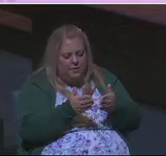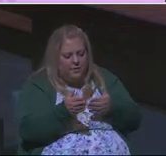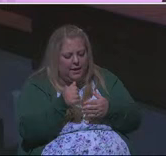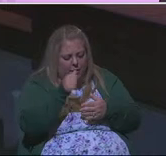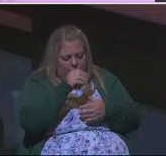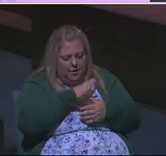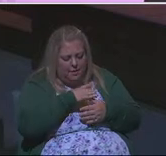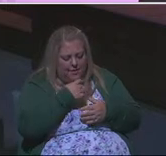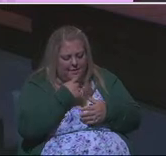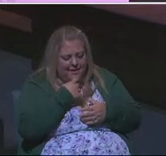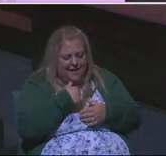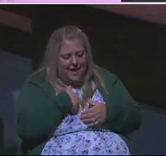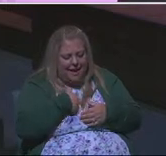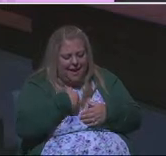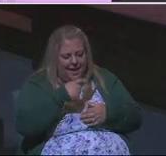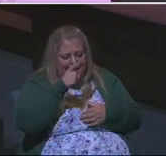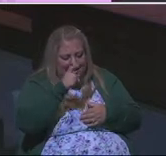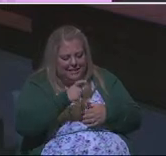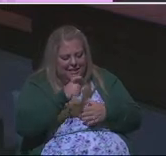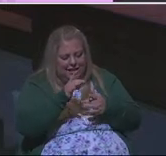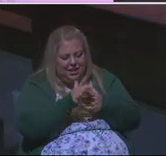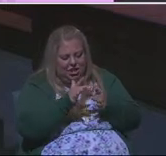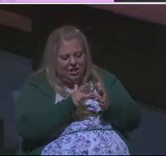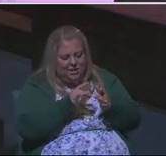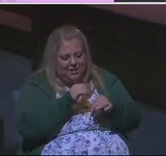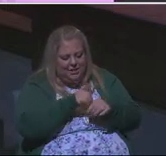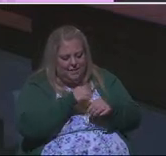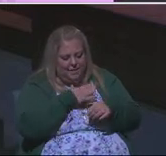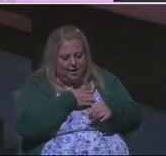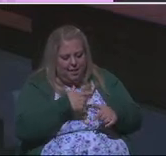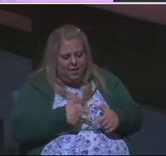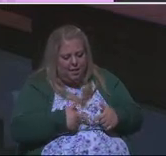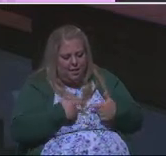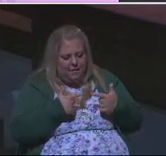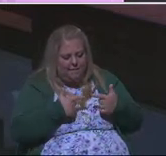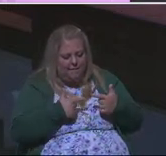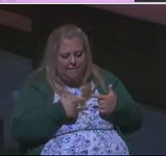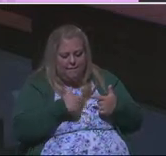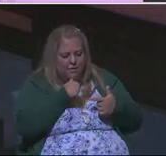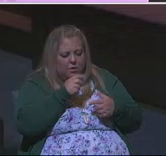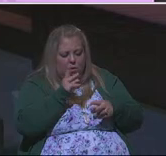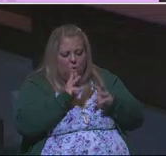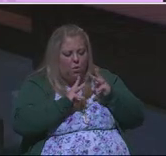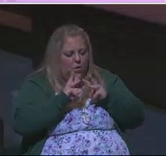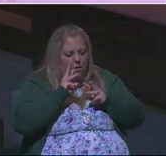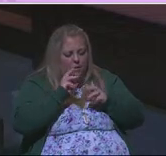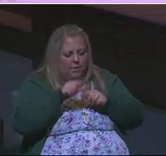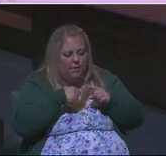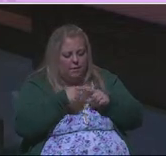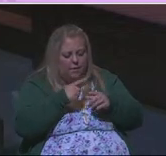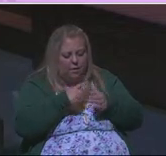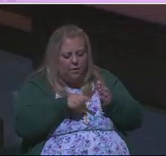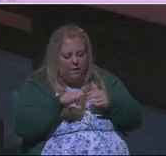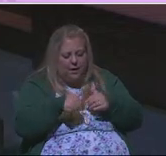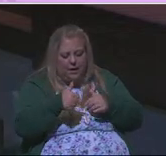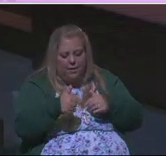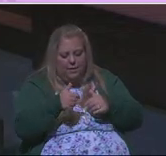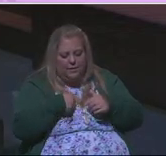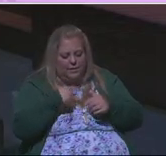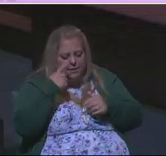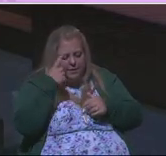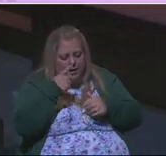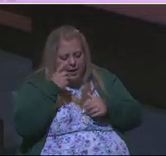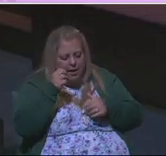I need Jesus in my life. Don't worry about what anybody else is thinking. Don't worry about what anybody else is